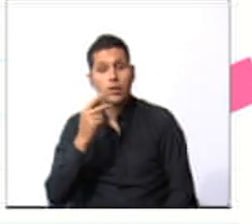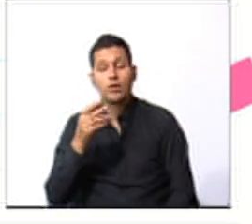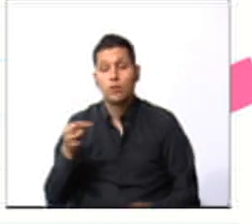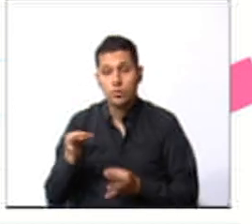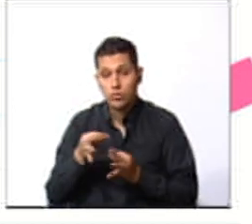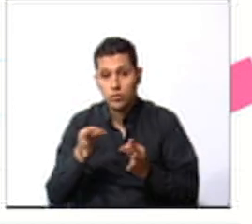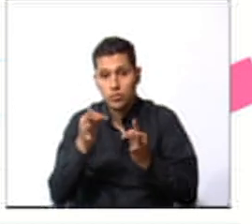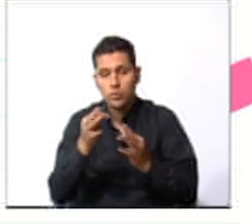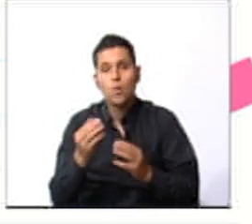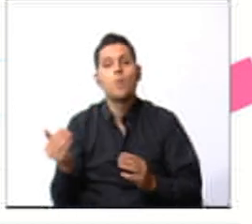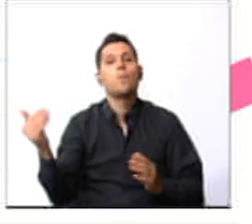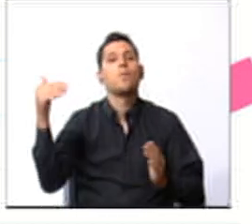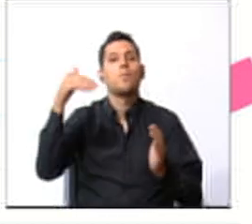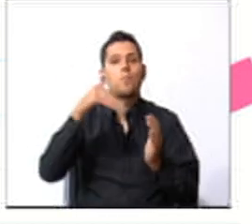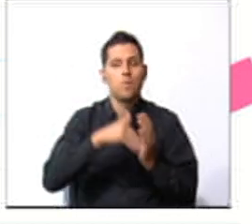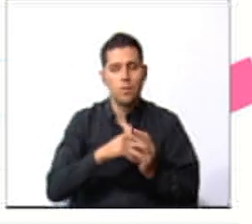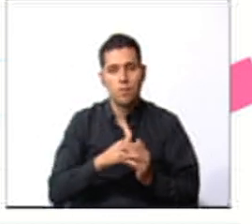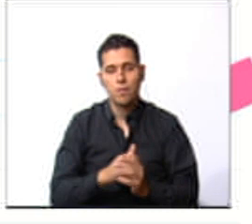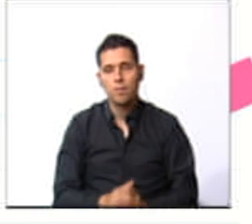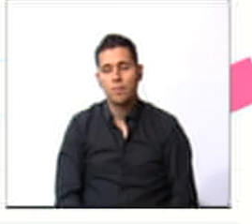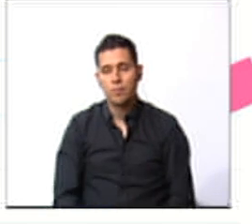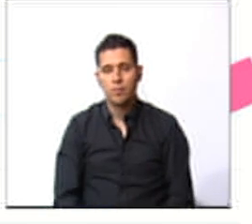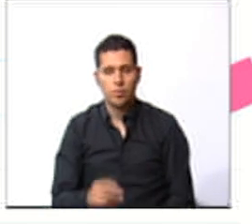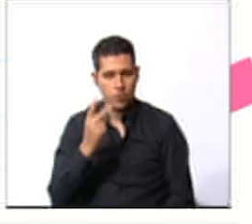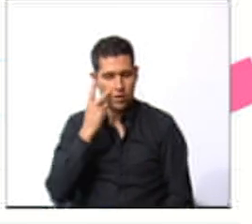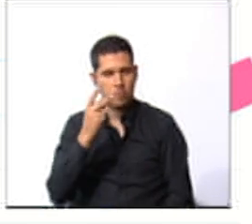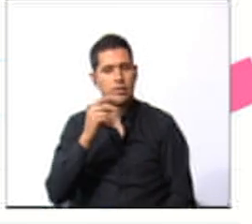we return to the text?